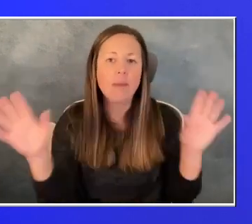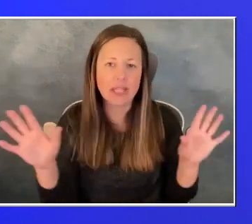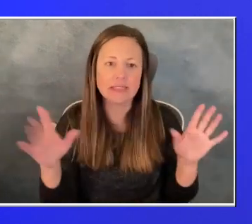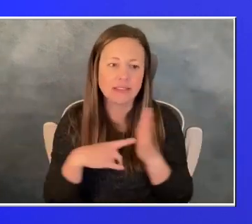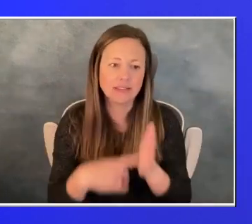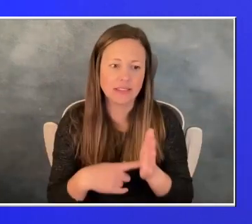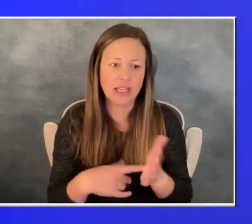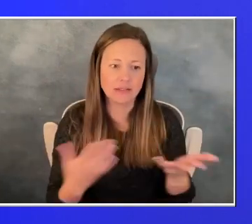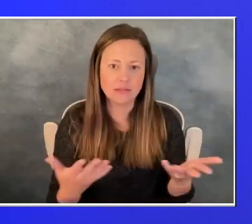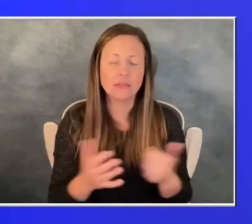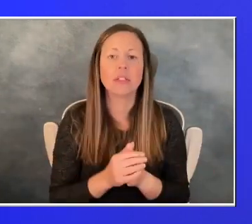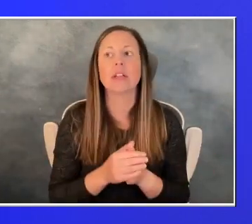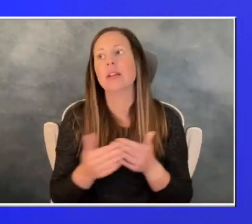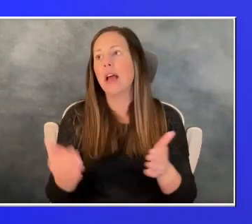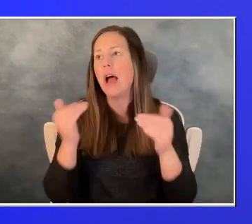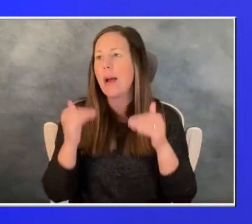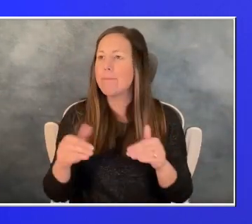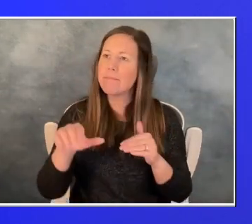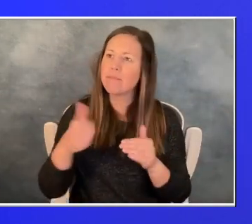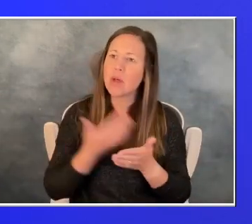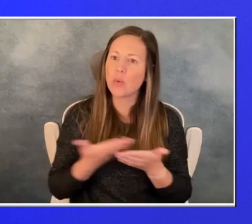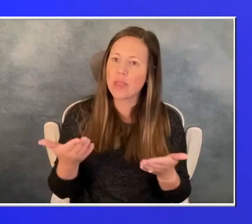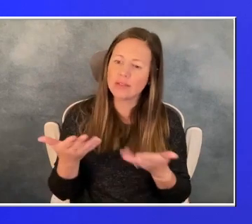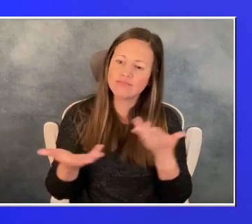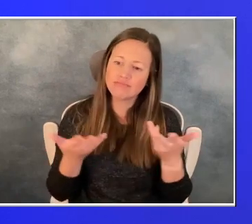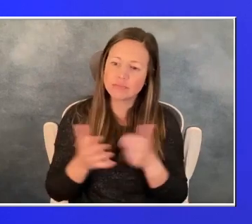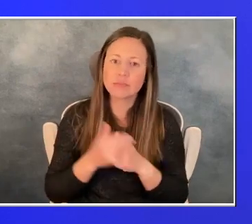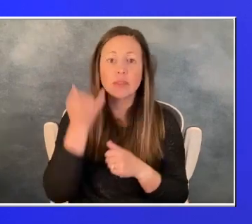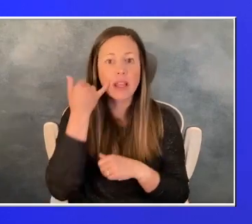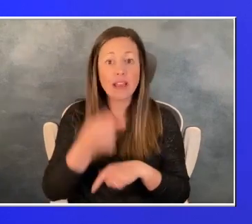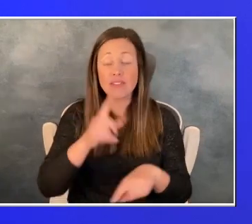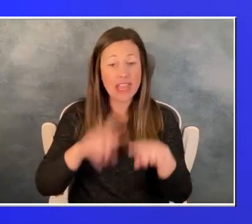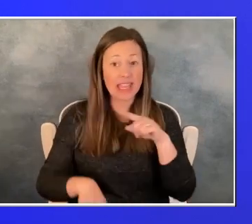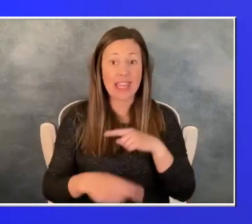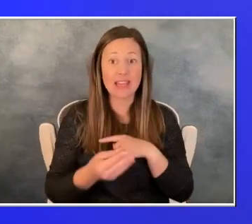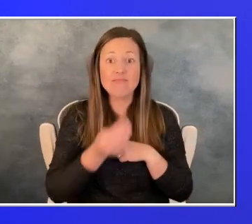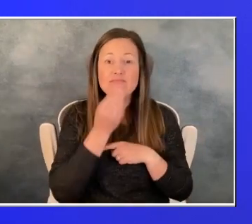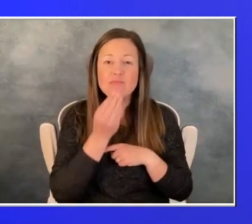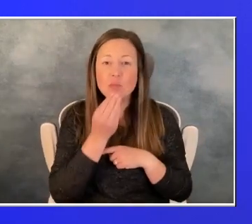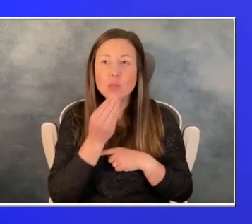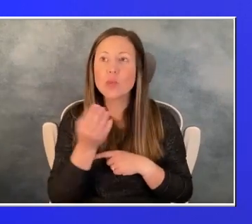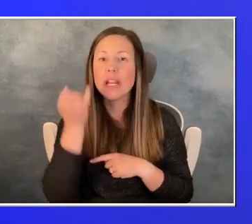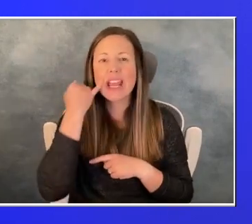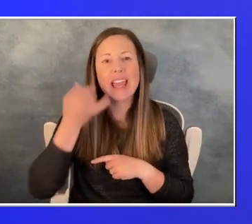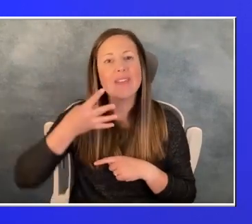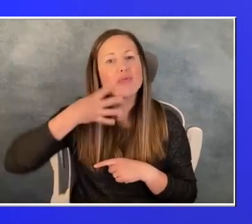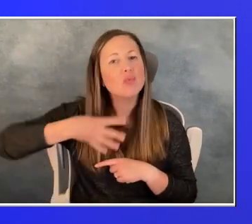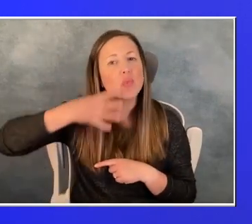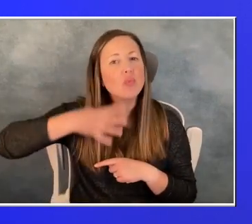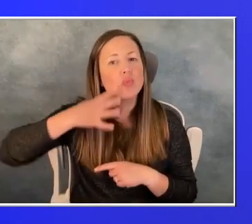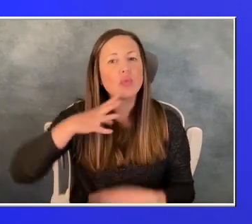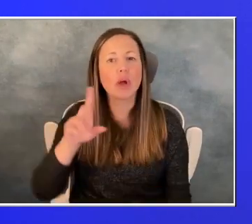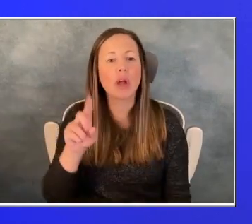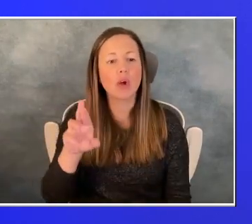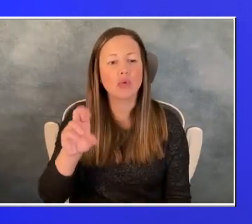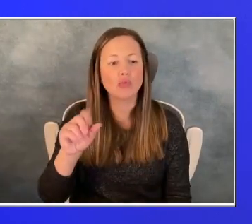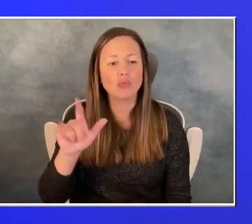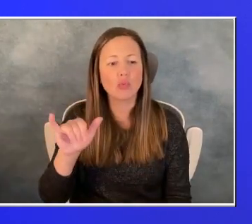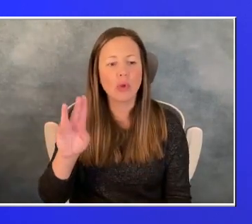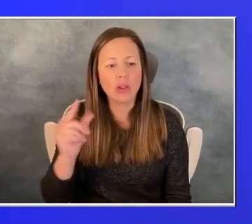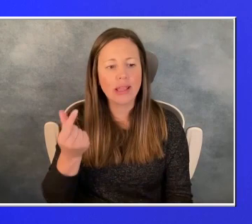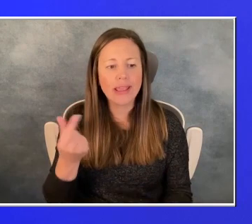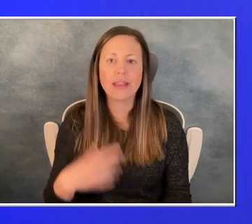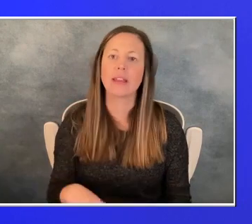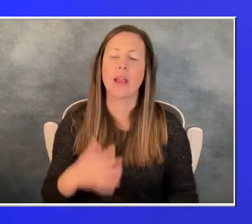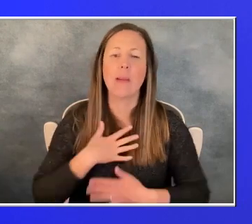things we start to look at, if they can't tolerate food, if they're drooling a lot, if they are having problems breathing, or if they're just